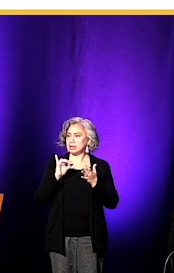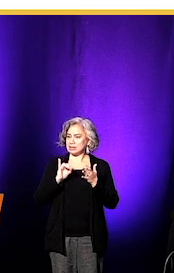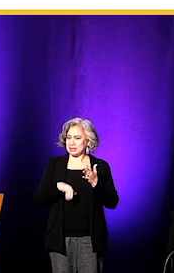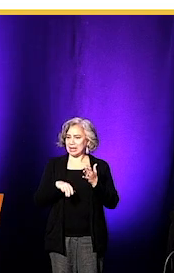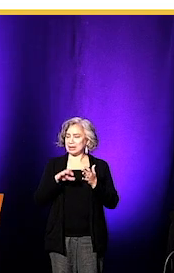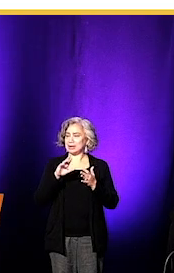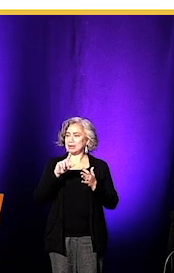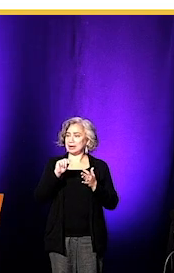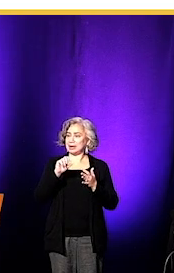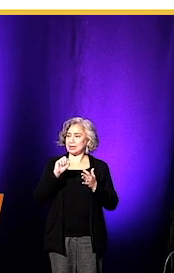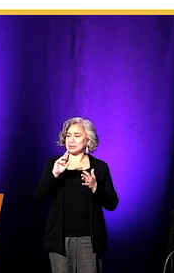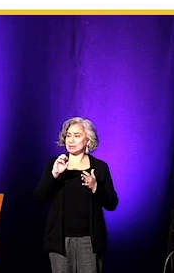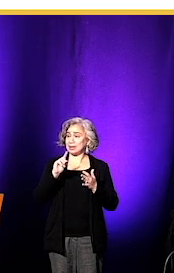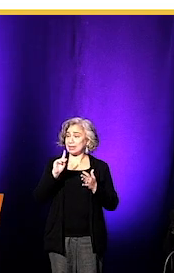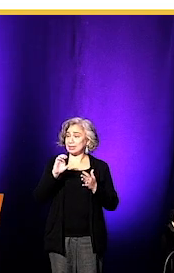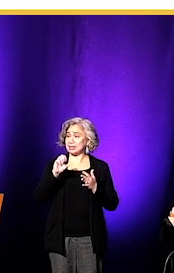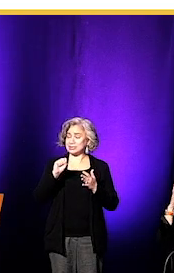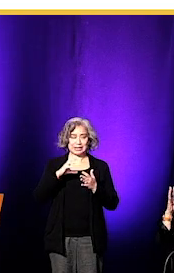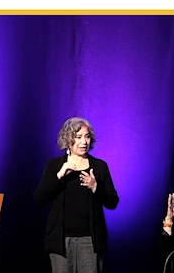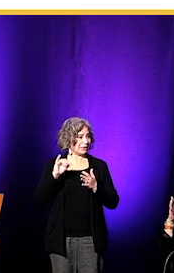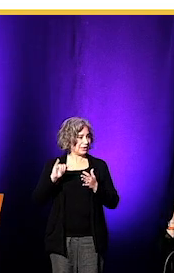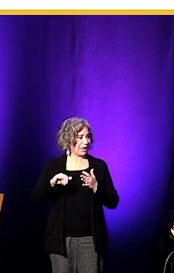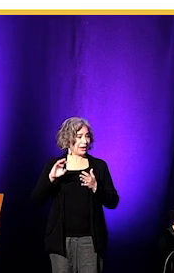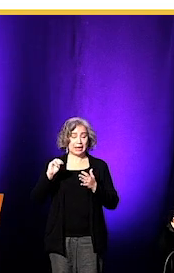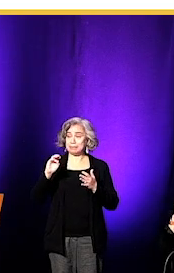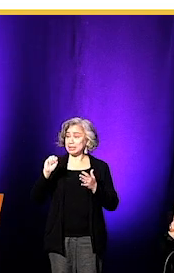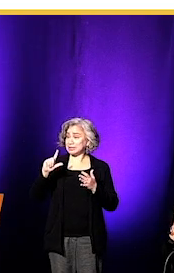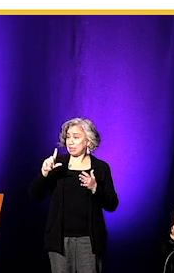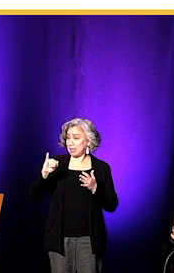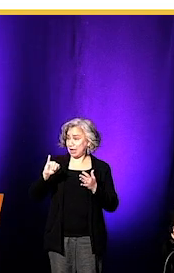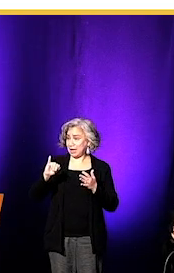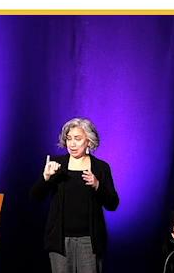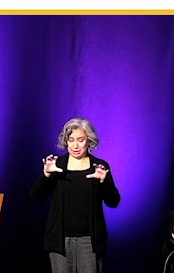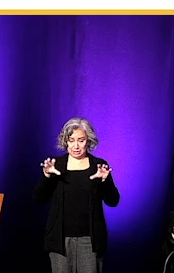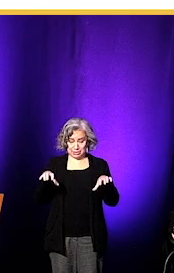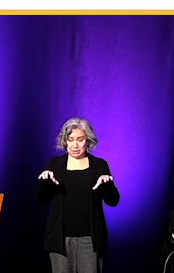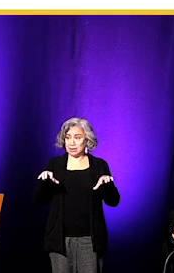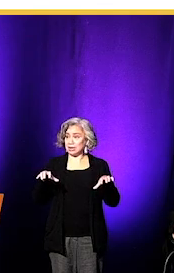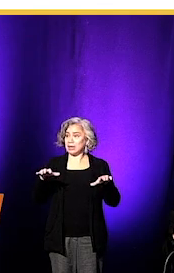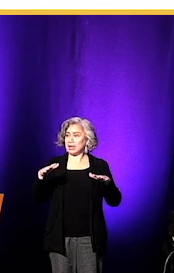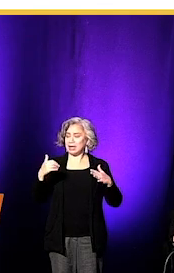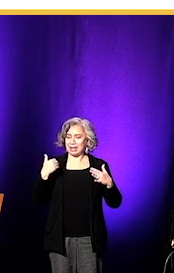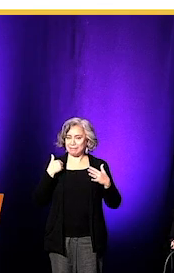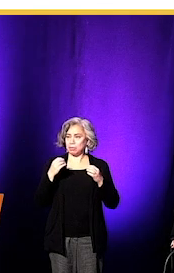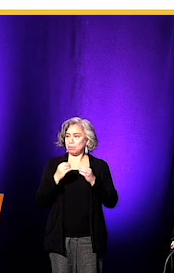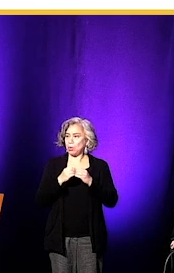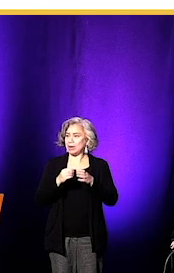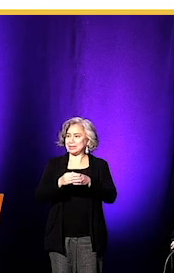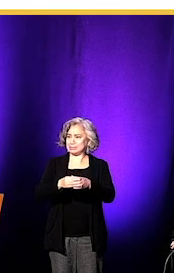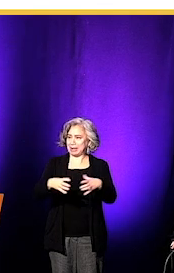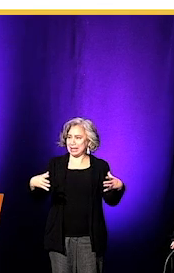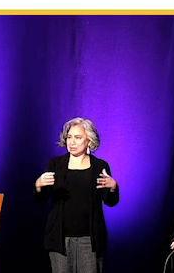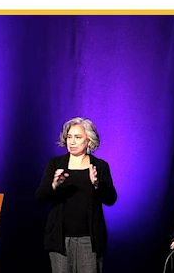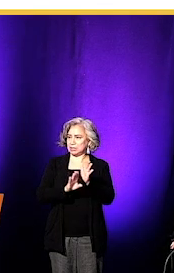and MSLI constituted the larger and more expansive developmental ecology,